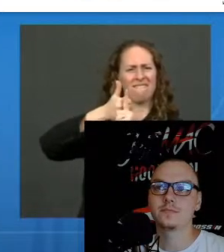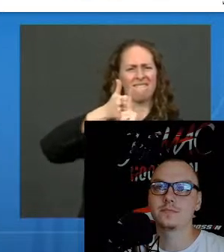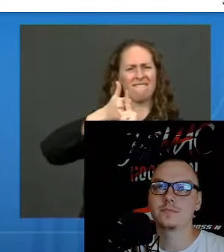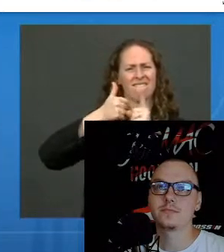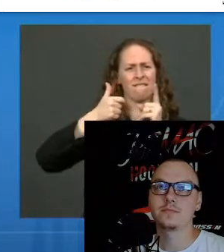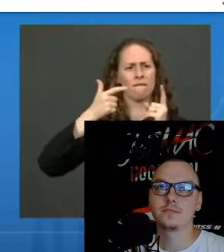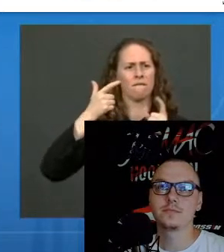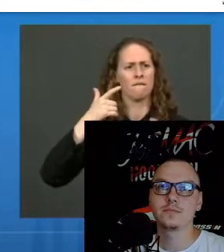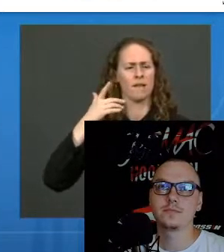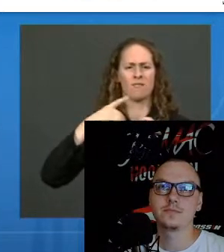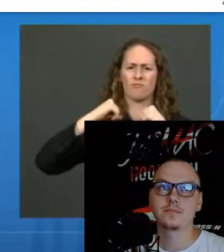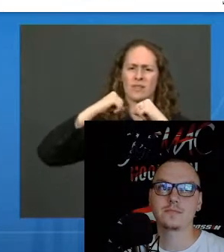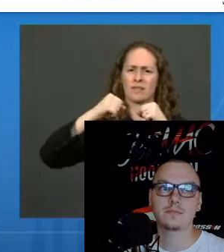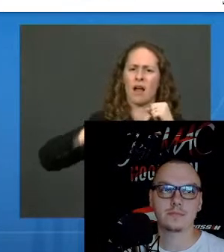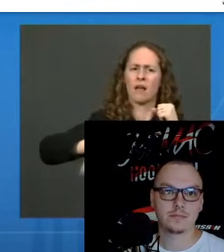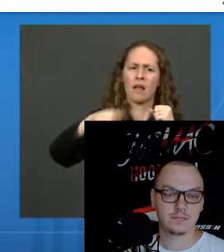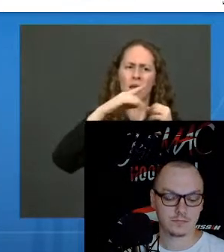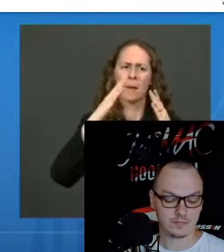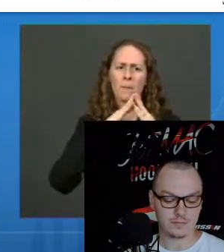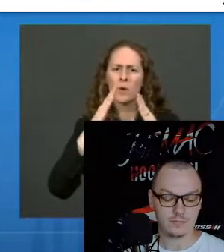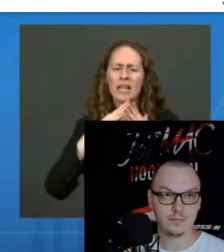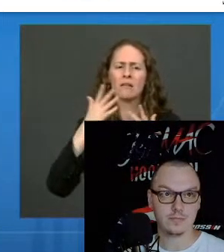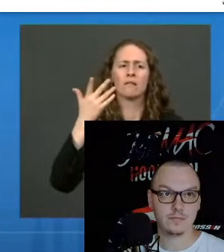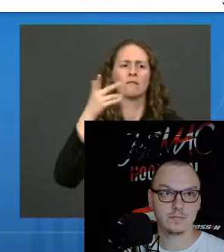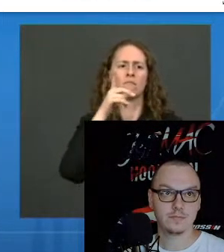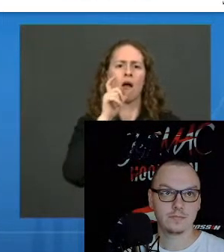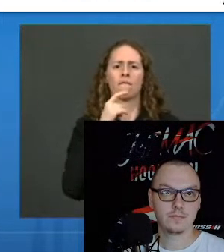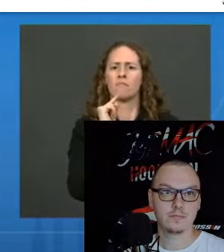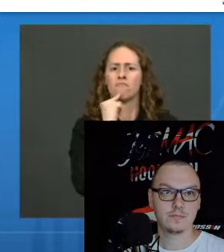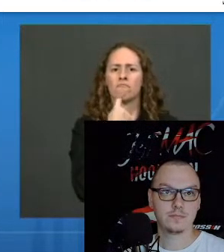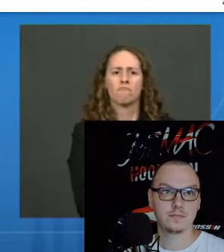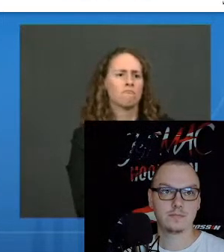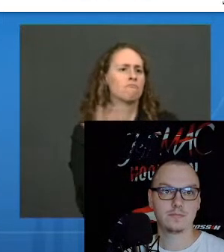disease and hospitalization. Next question.